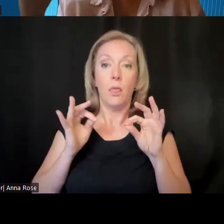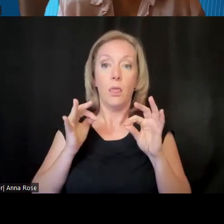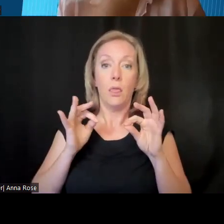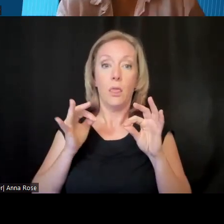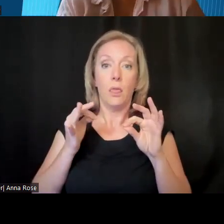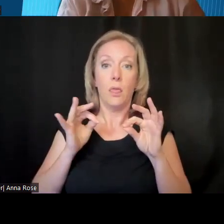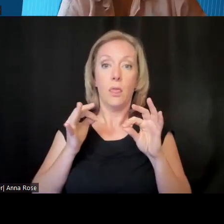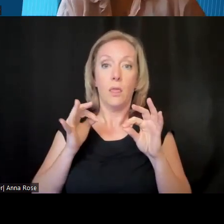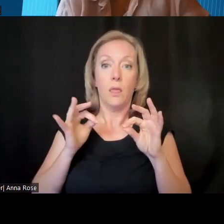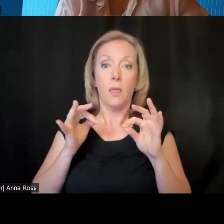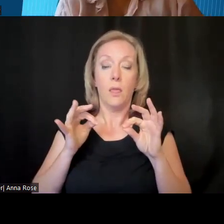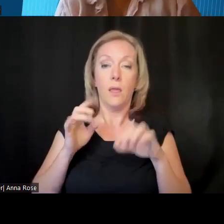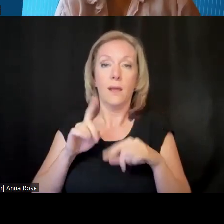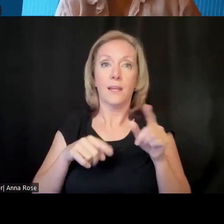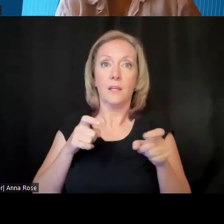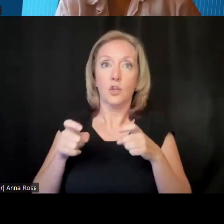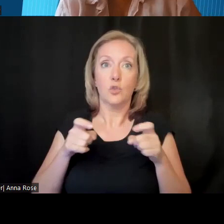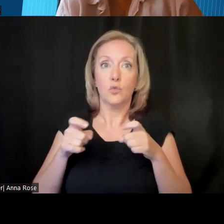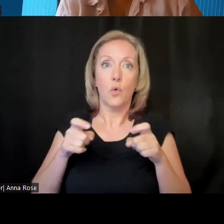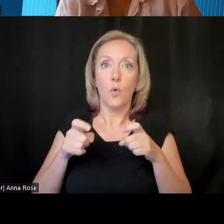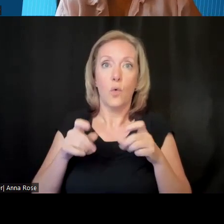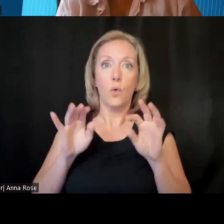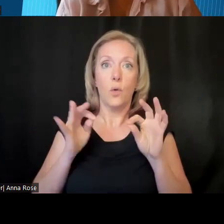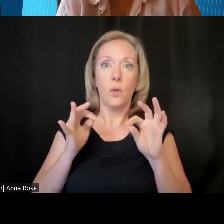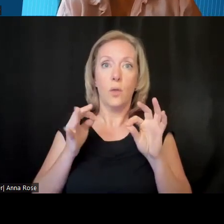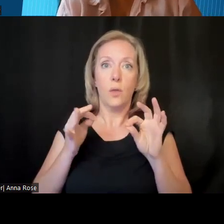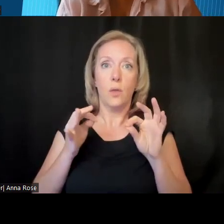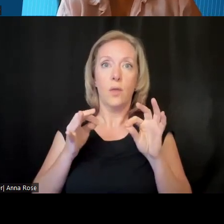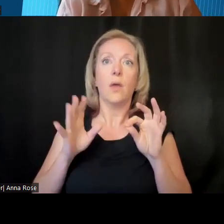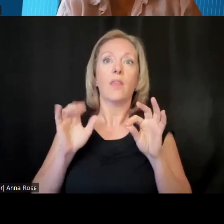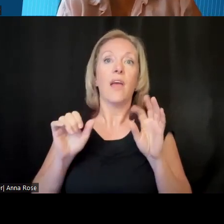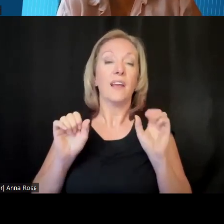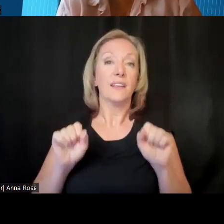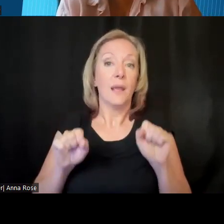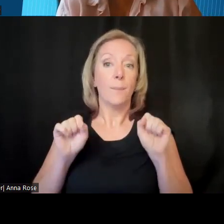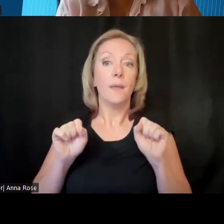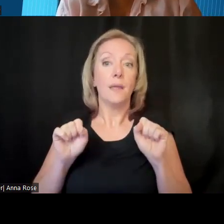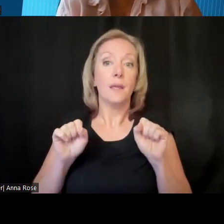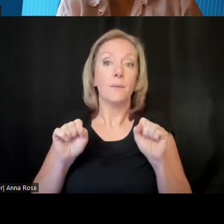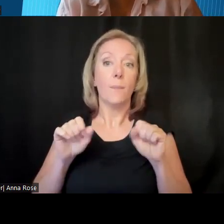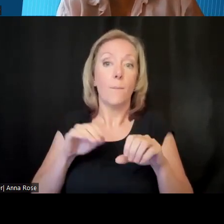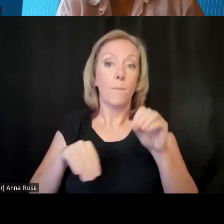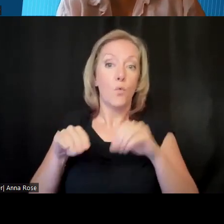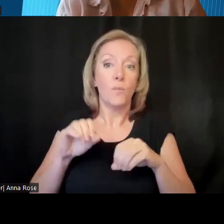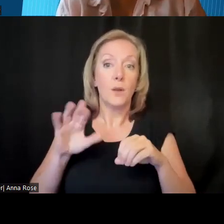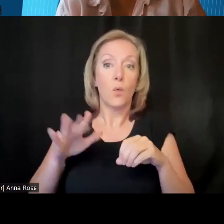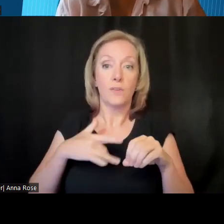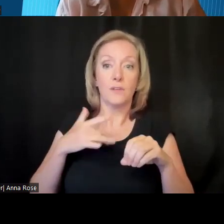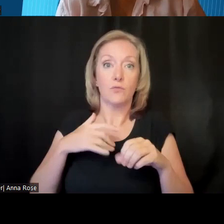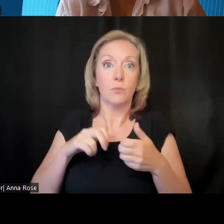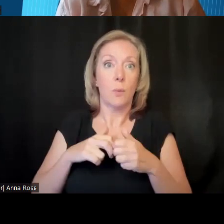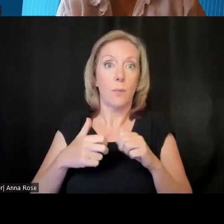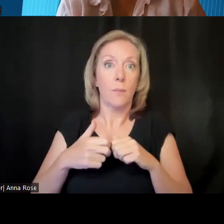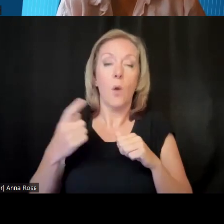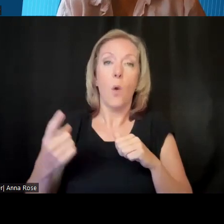as a shaking or a wiggling. And nystagmus can be either sensory or motor. It always tells us that something is